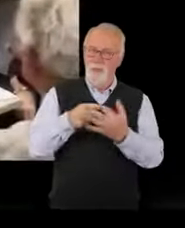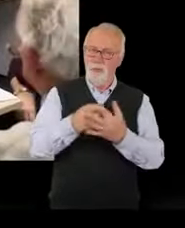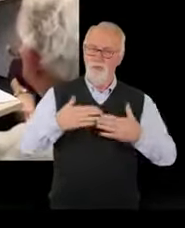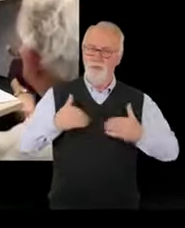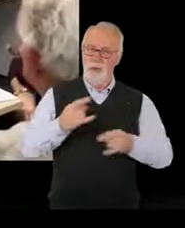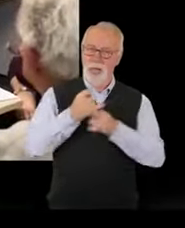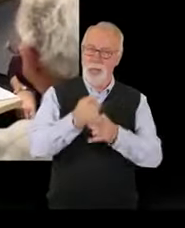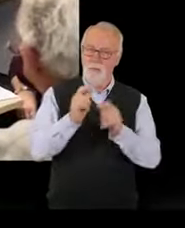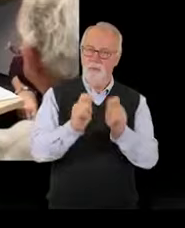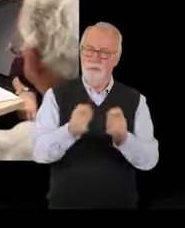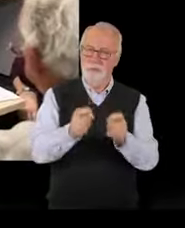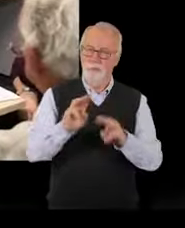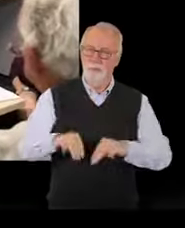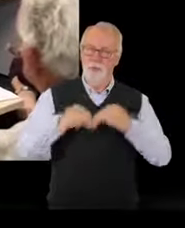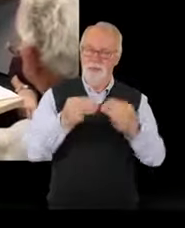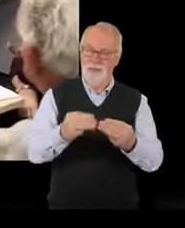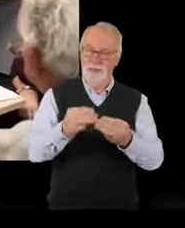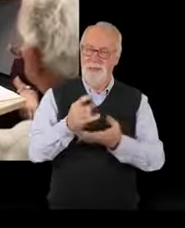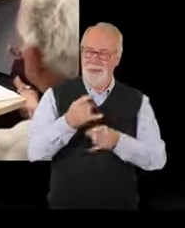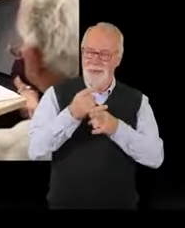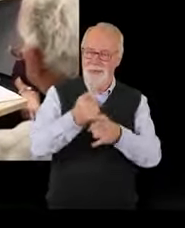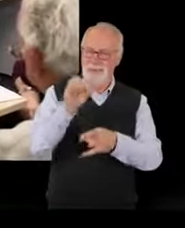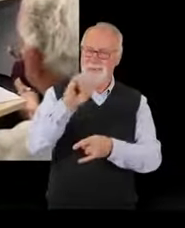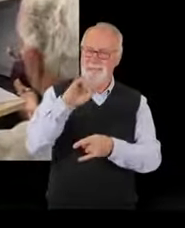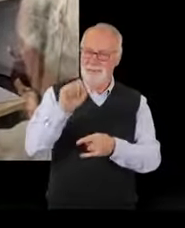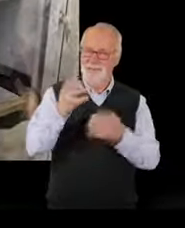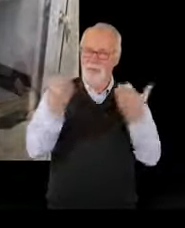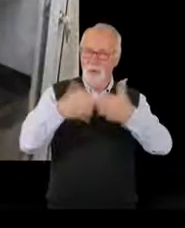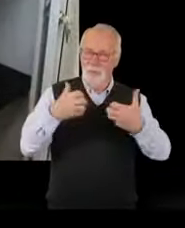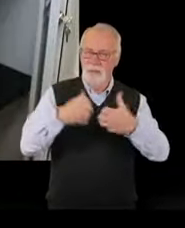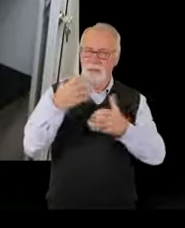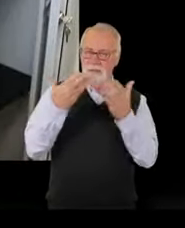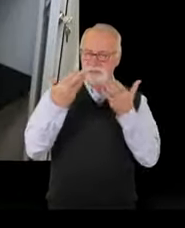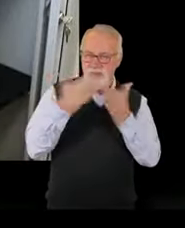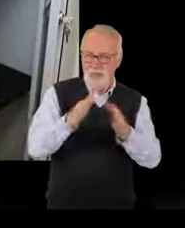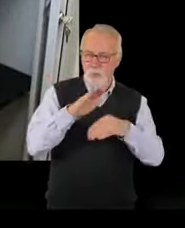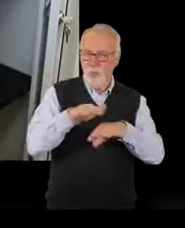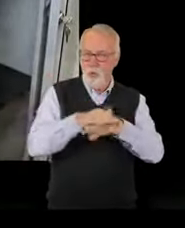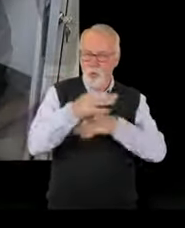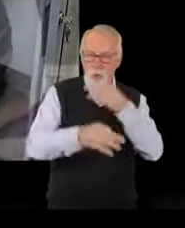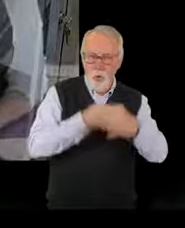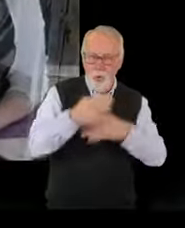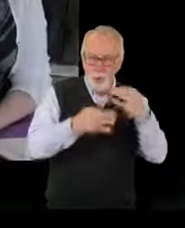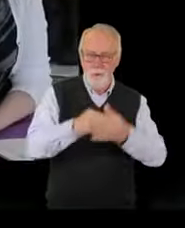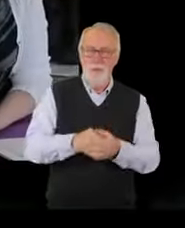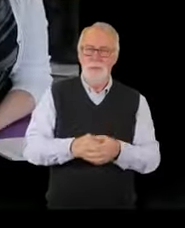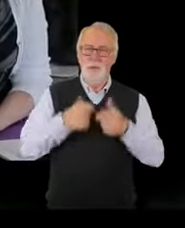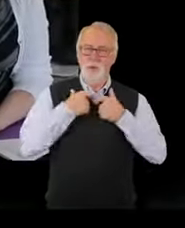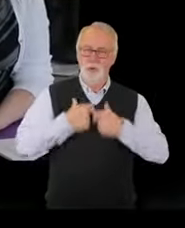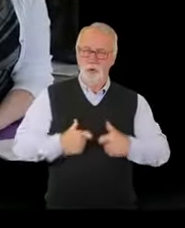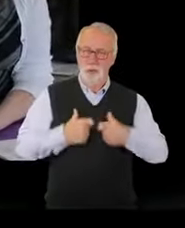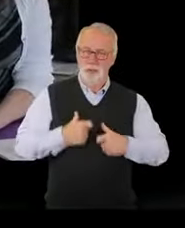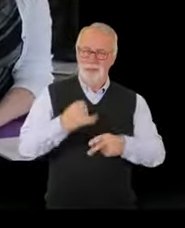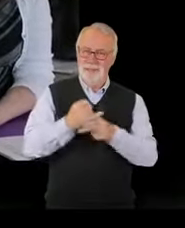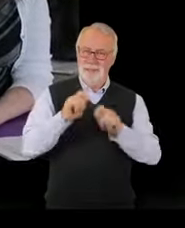your family. This can be through rehabilitation, training, the provision of aids or equipment or signposting to